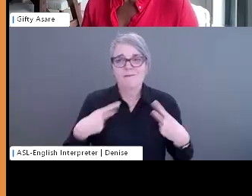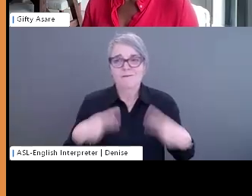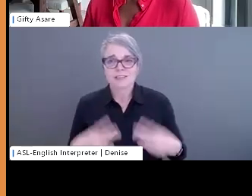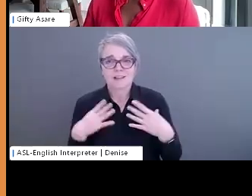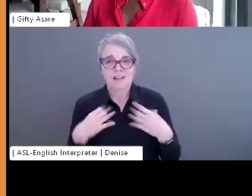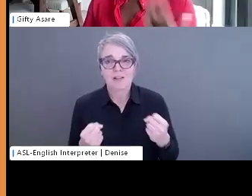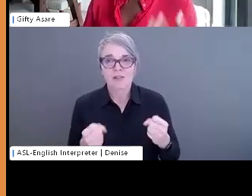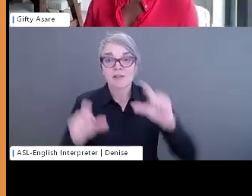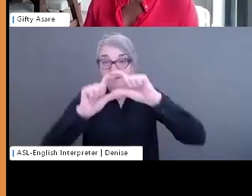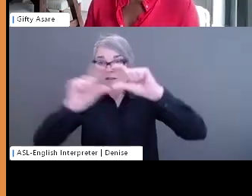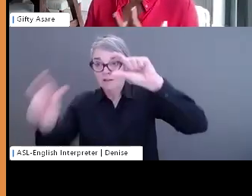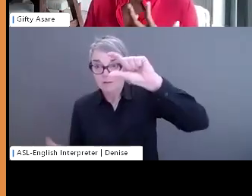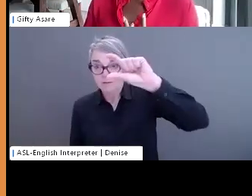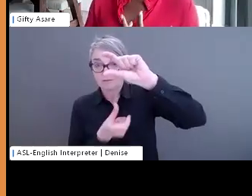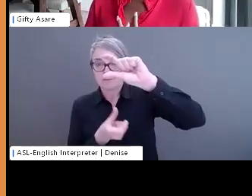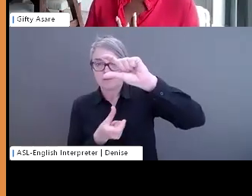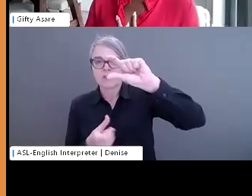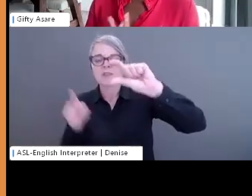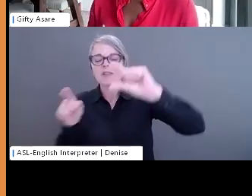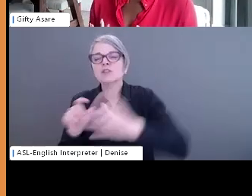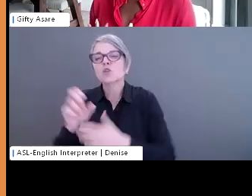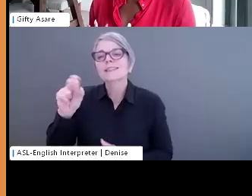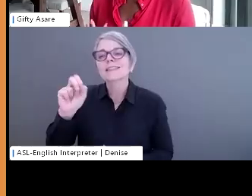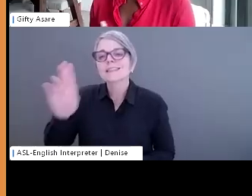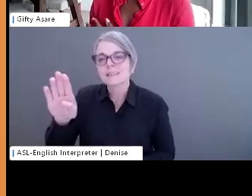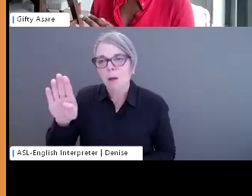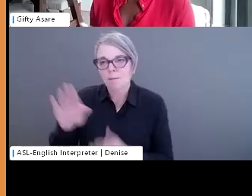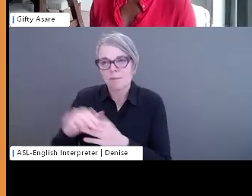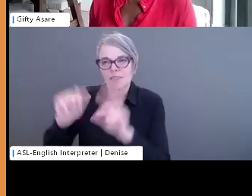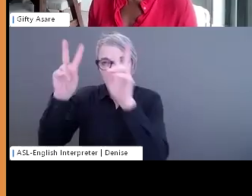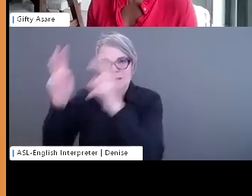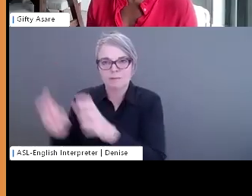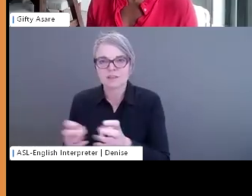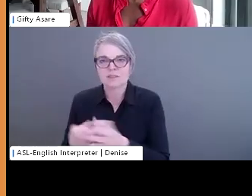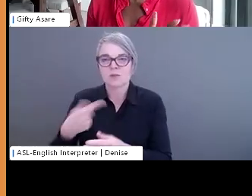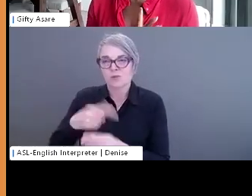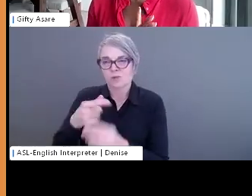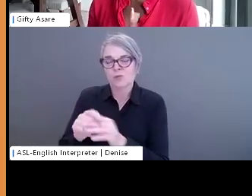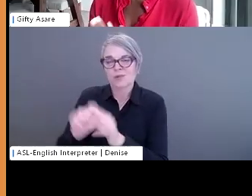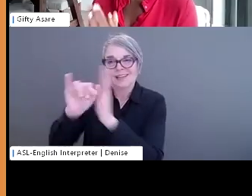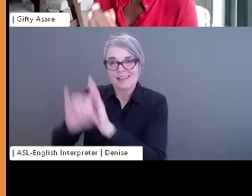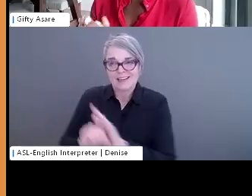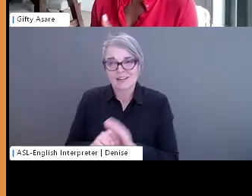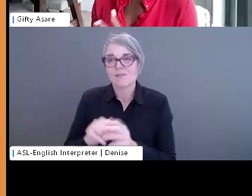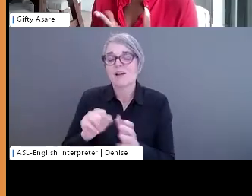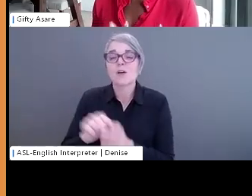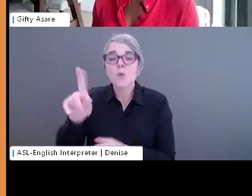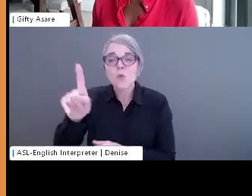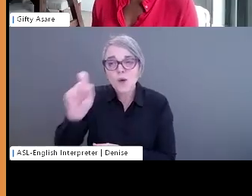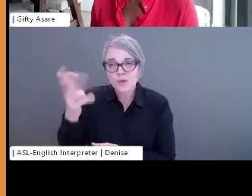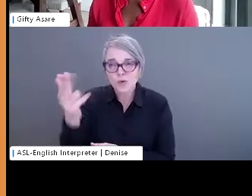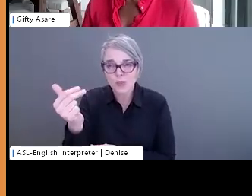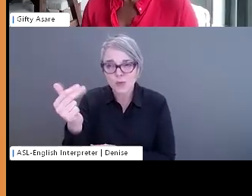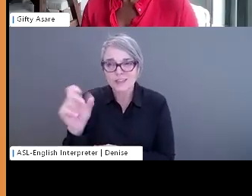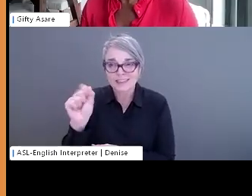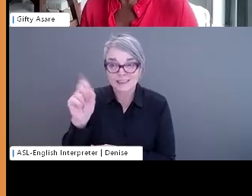here, these are sub-themes that came across. We identified 113 sub-themes, and so we're sharing here the top